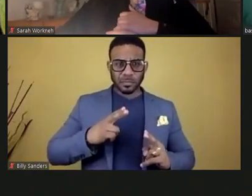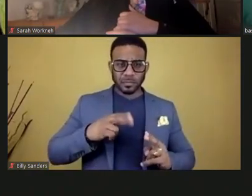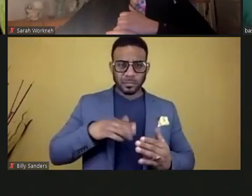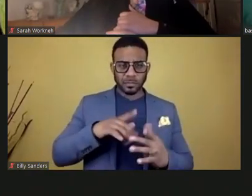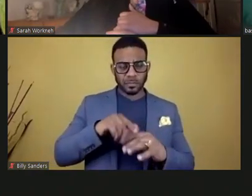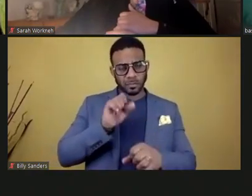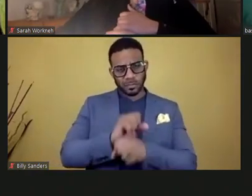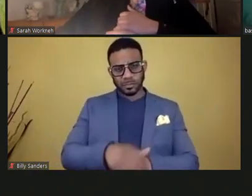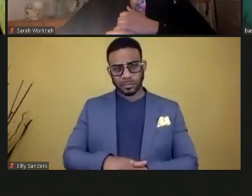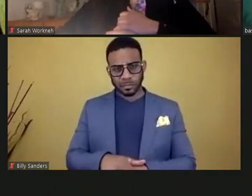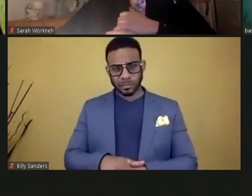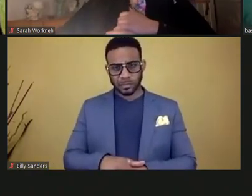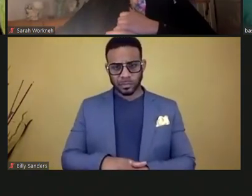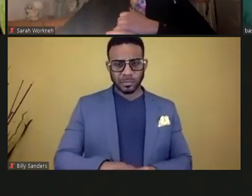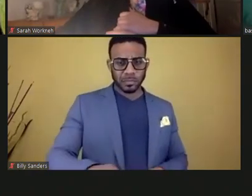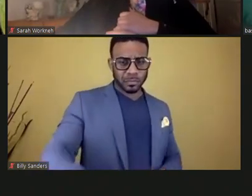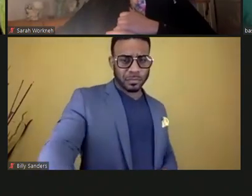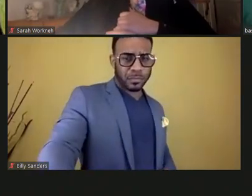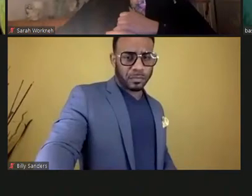work.